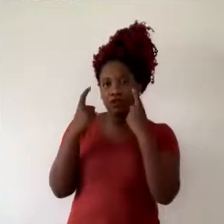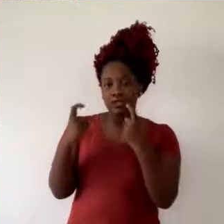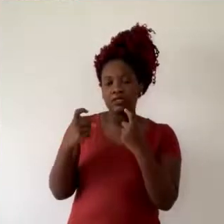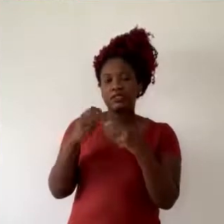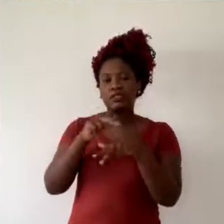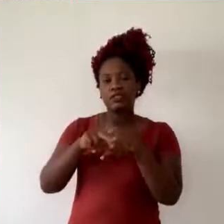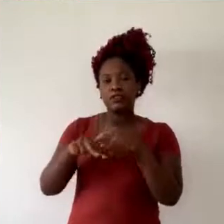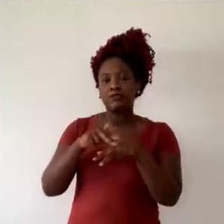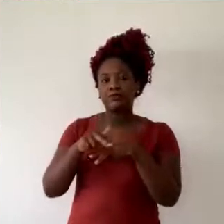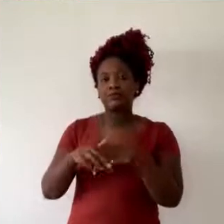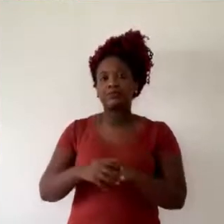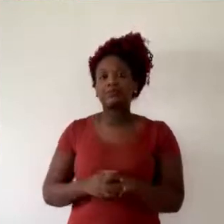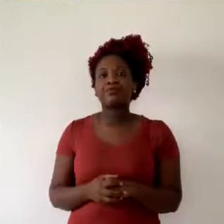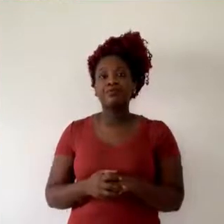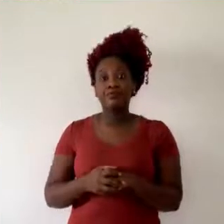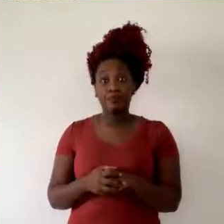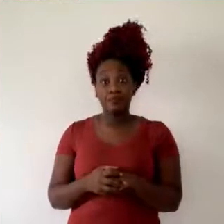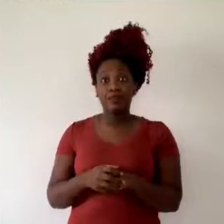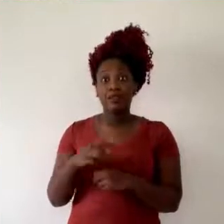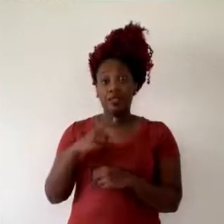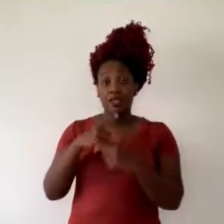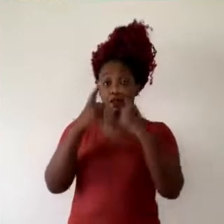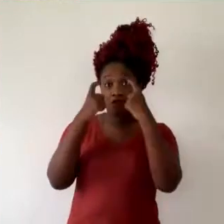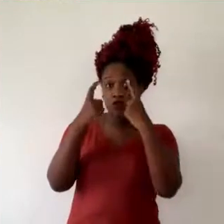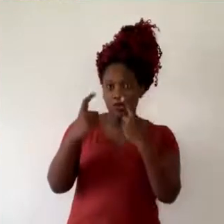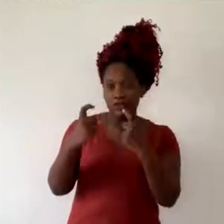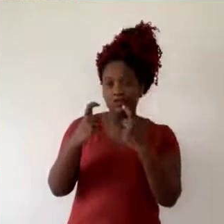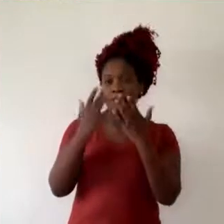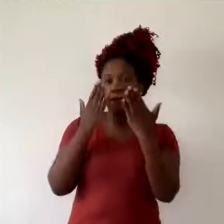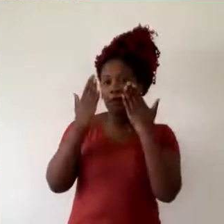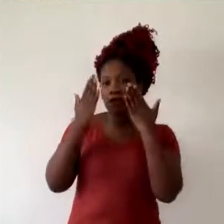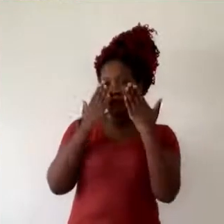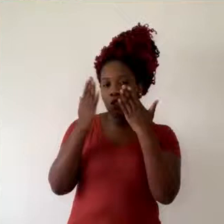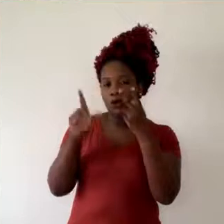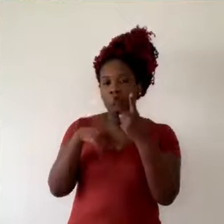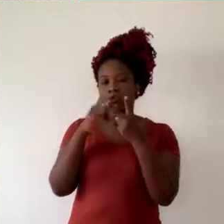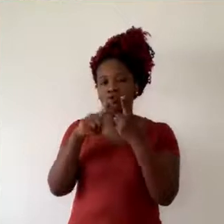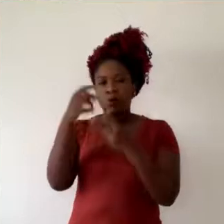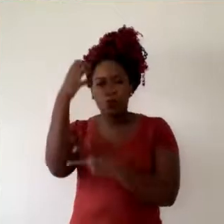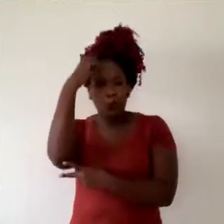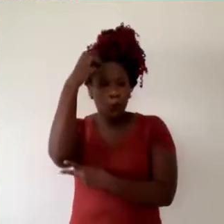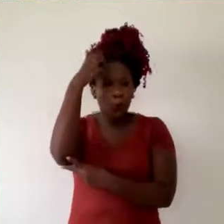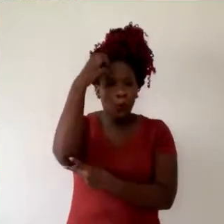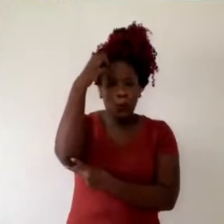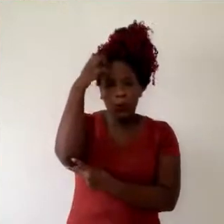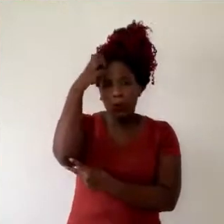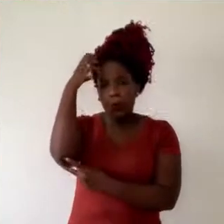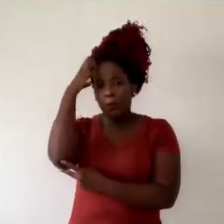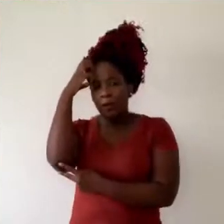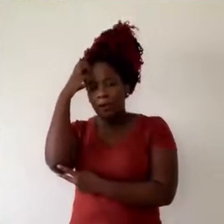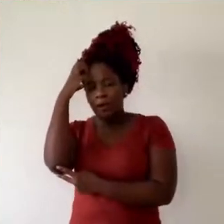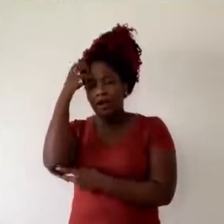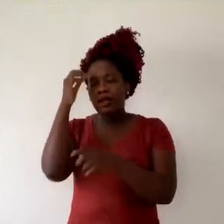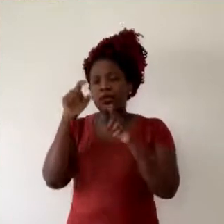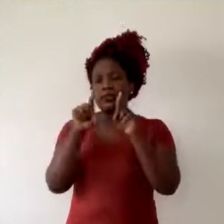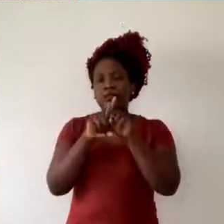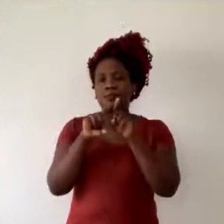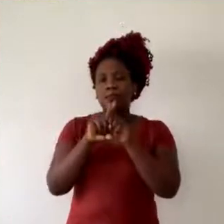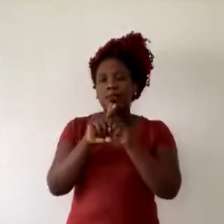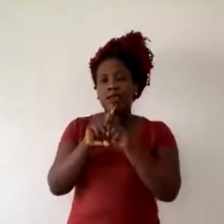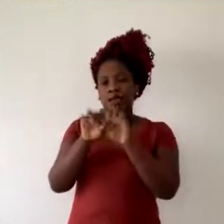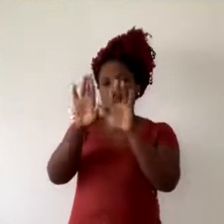well. Therefore, we have psychological violence, we have culpability, and we even have